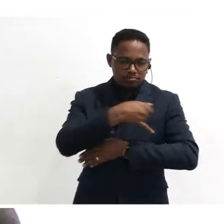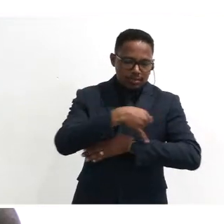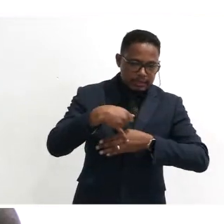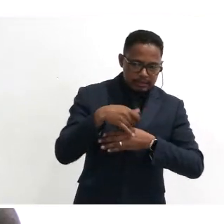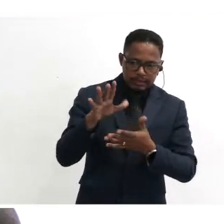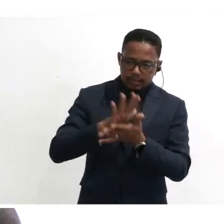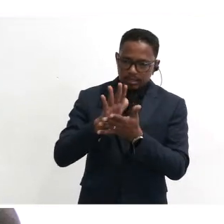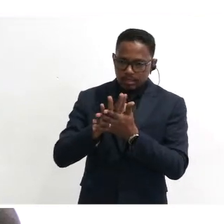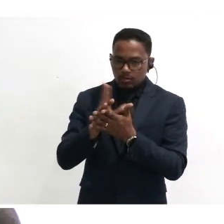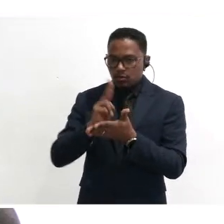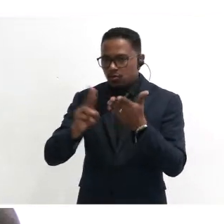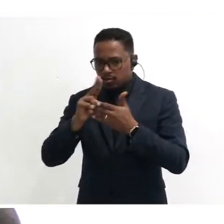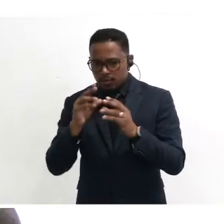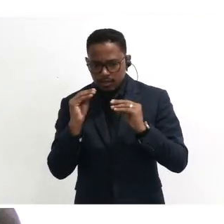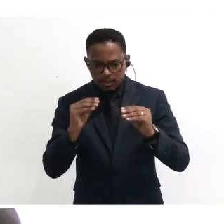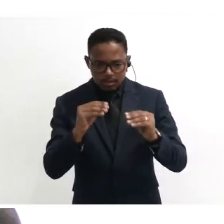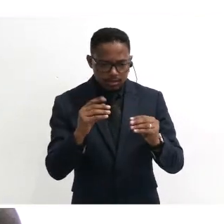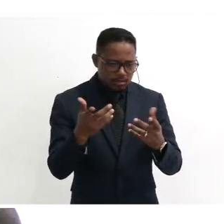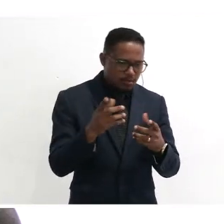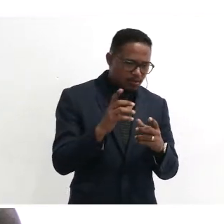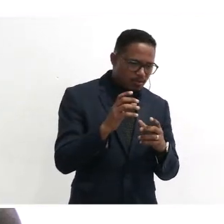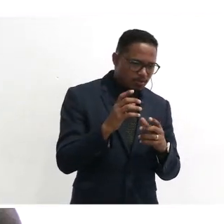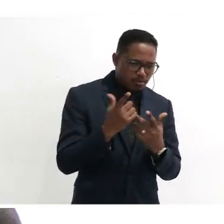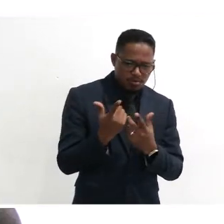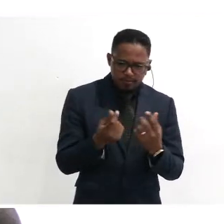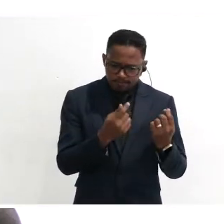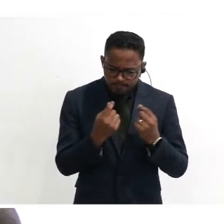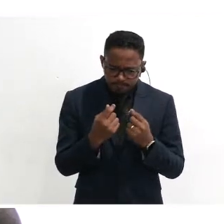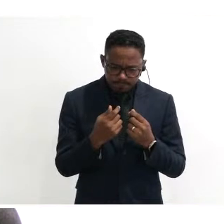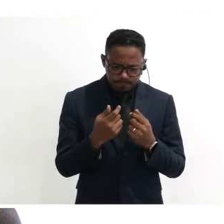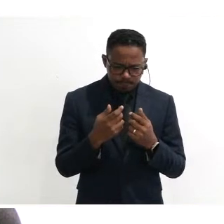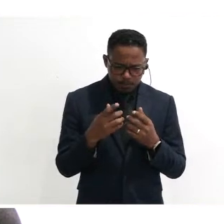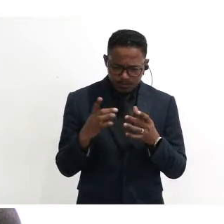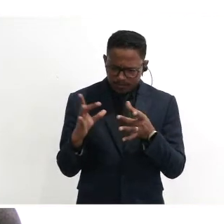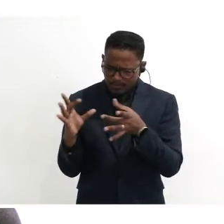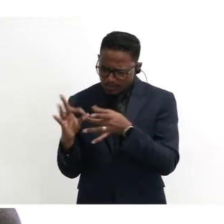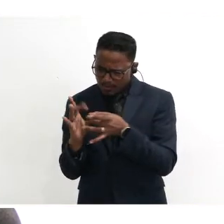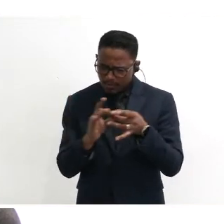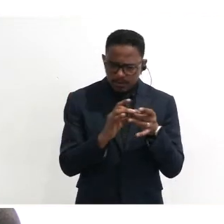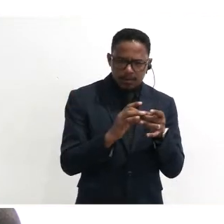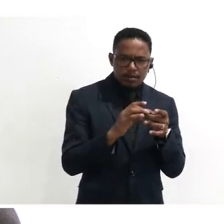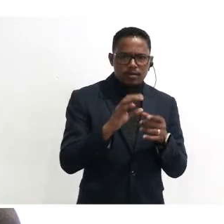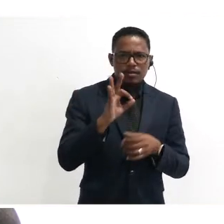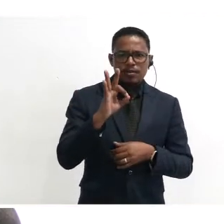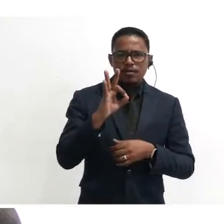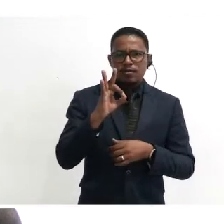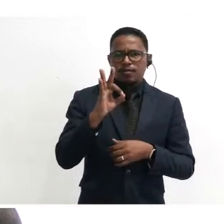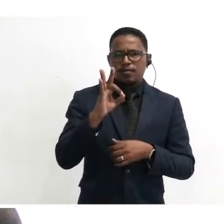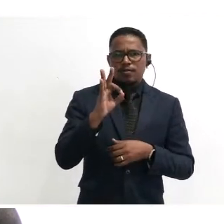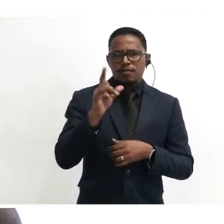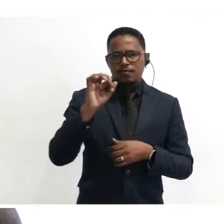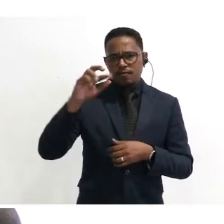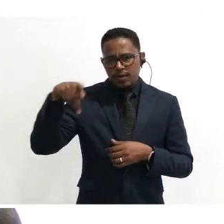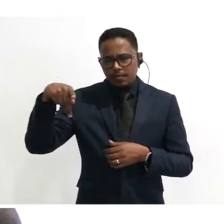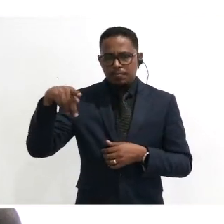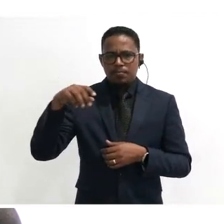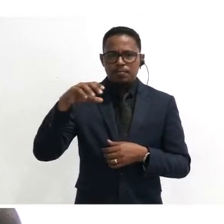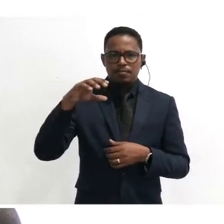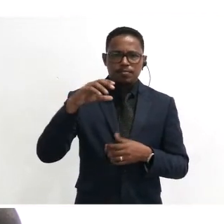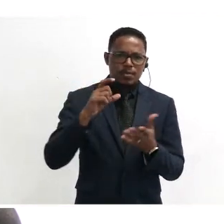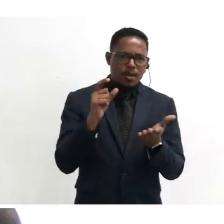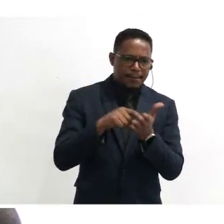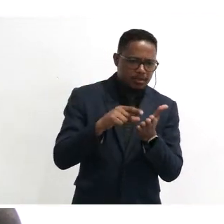good flip chip joint. And that's never going to happen. So it's kind of about the basics in